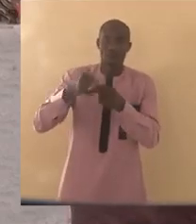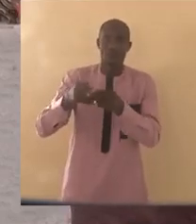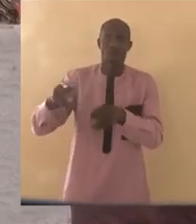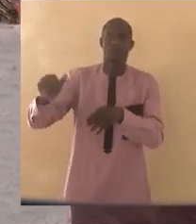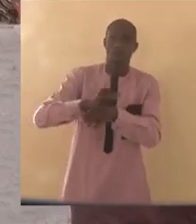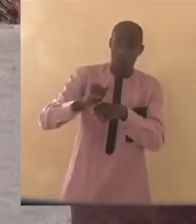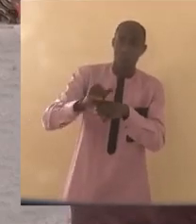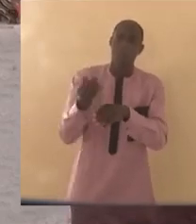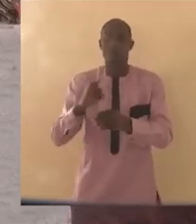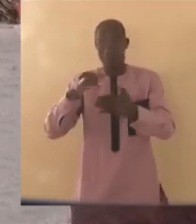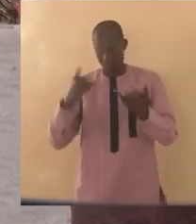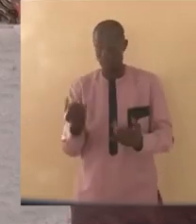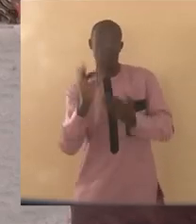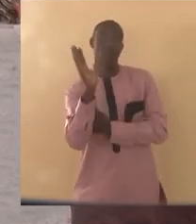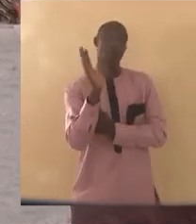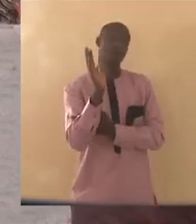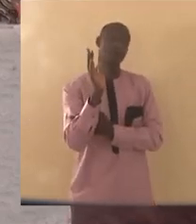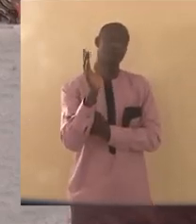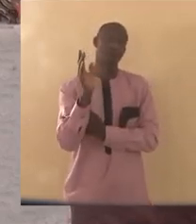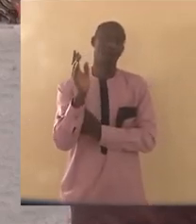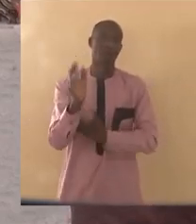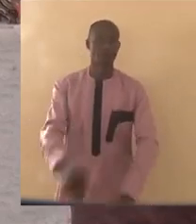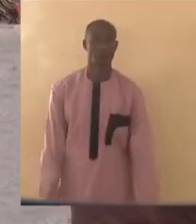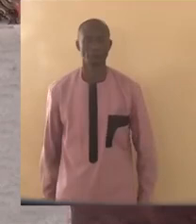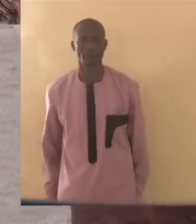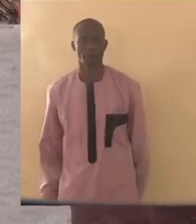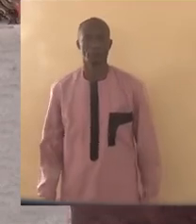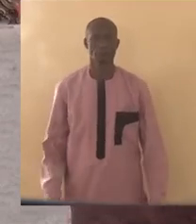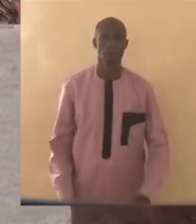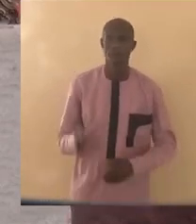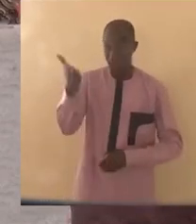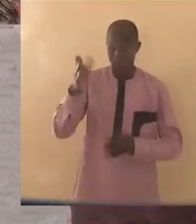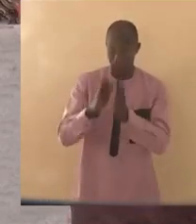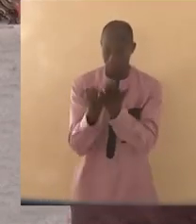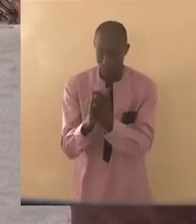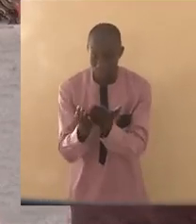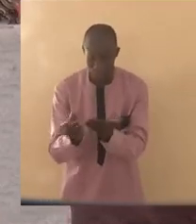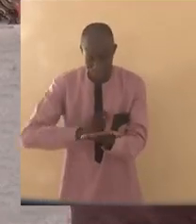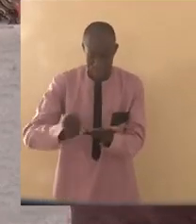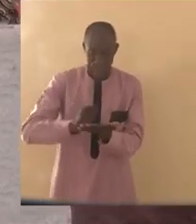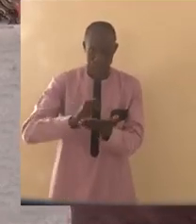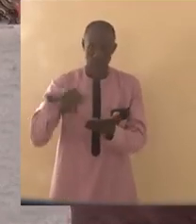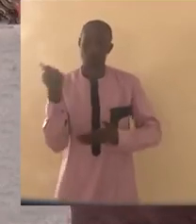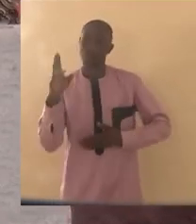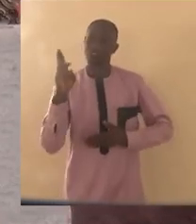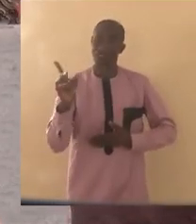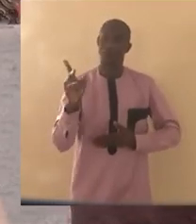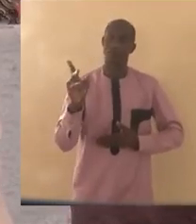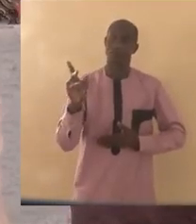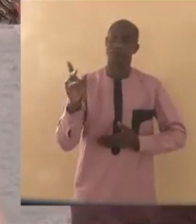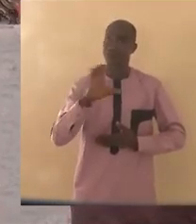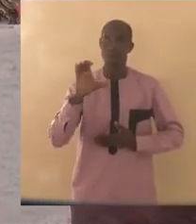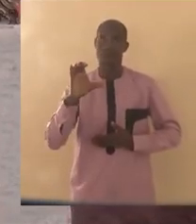the practice of the presence of God. It's Henry there. There is a book written, 17th